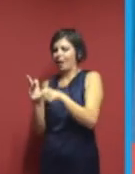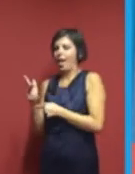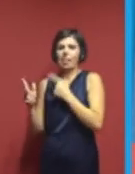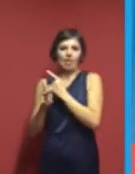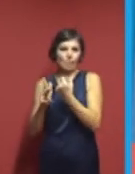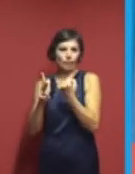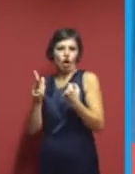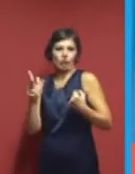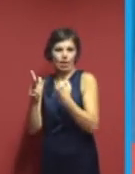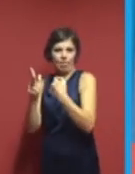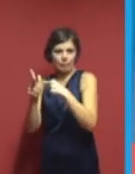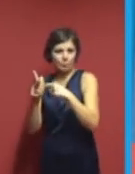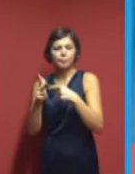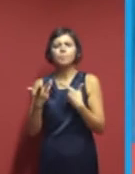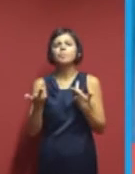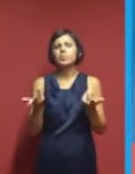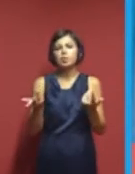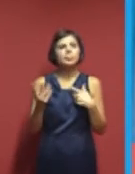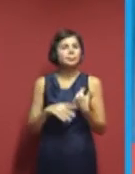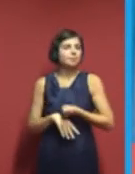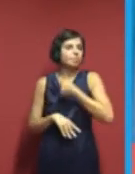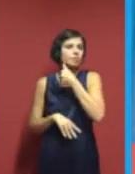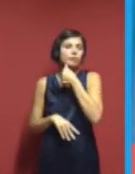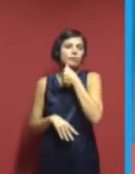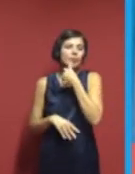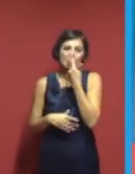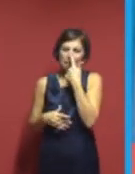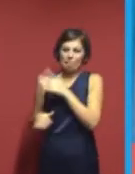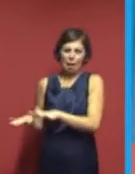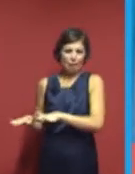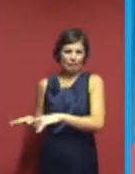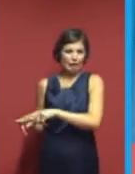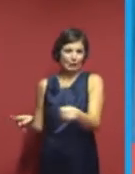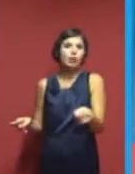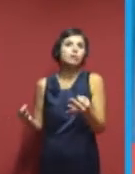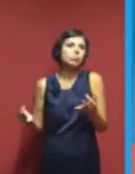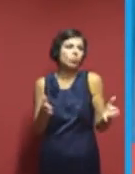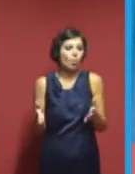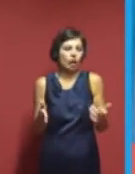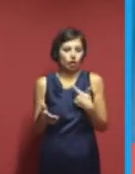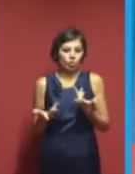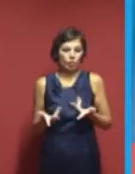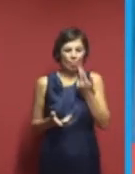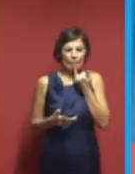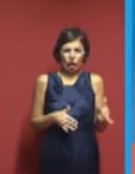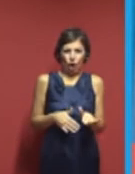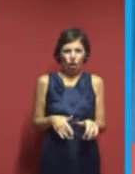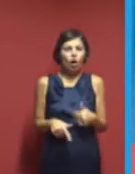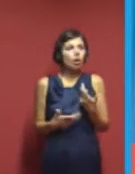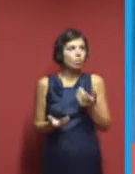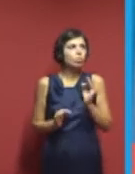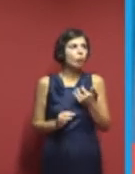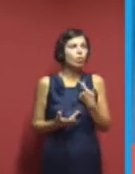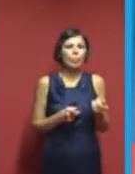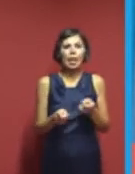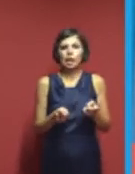most formative stage of a person's life. So the best way to do this is during childhood. And if you can convince